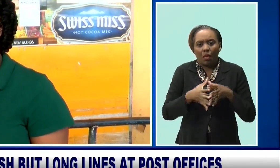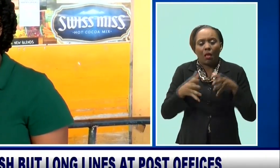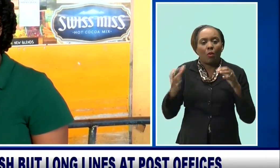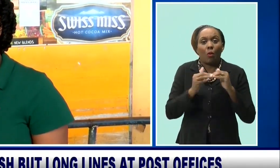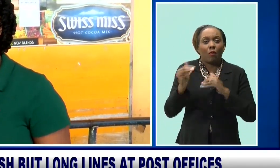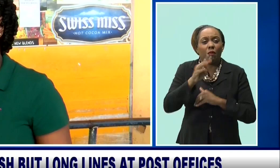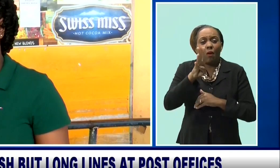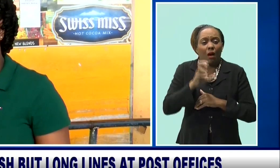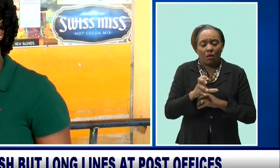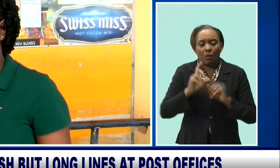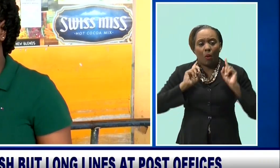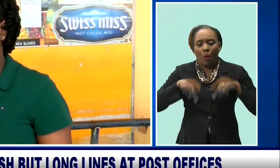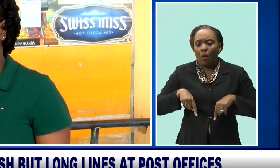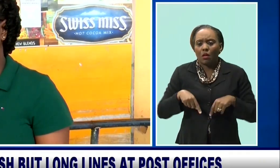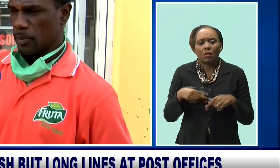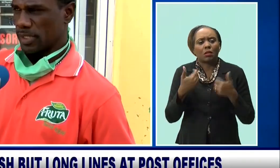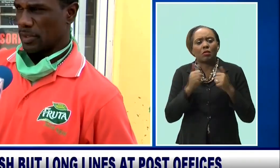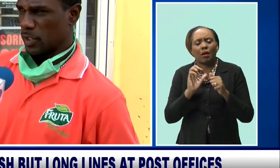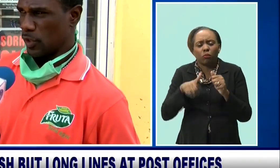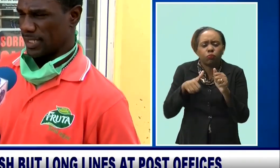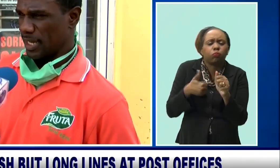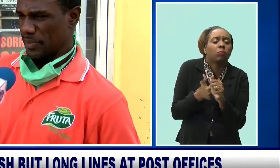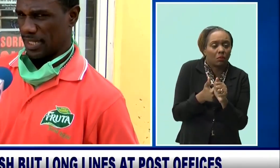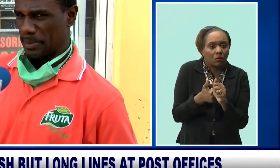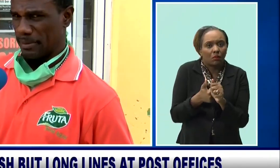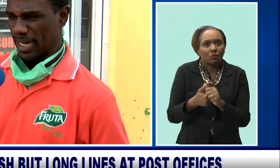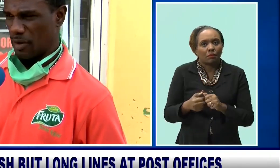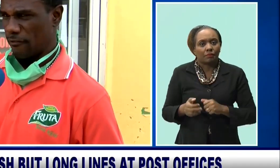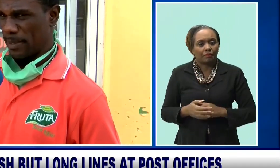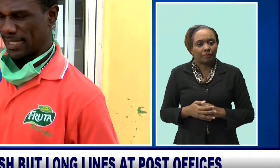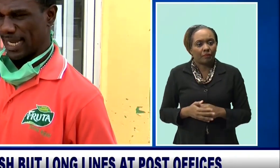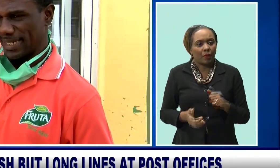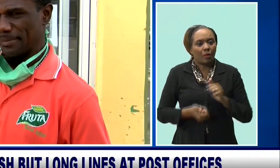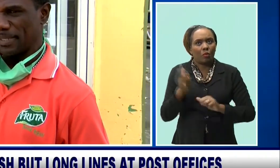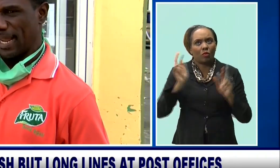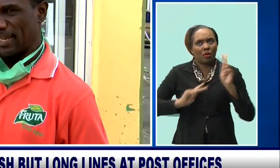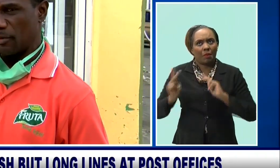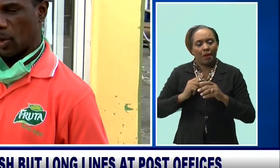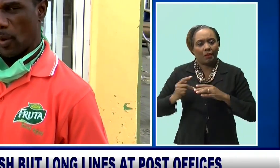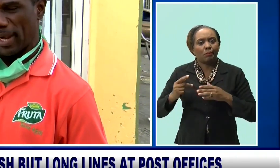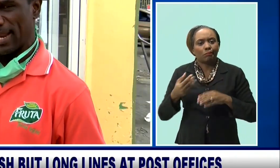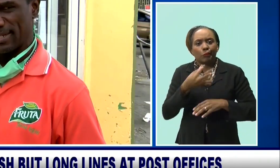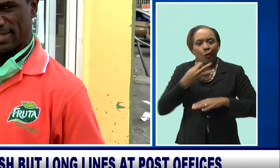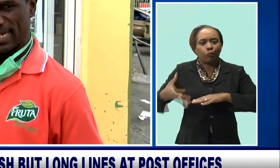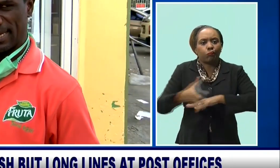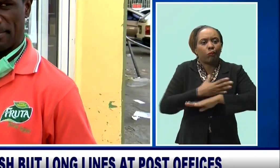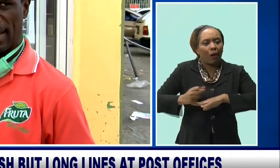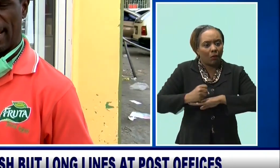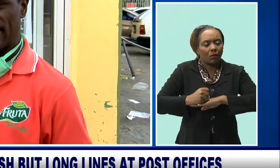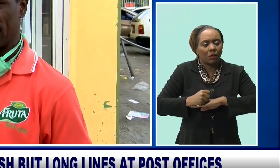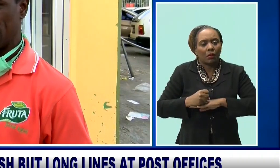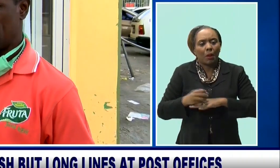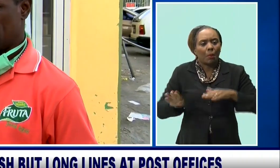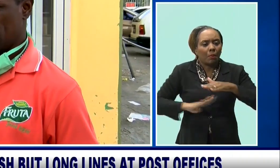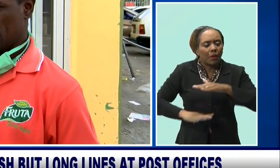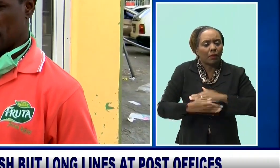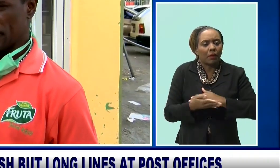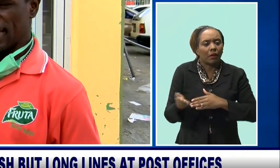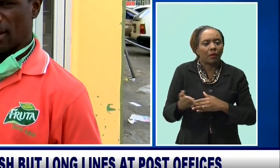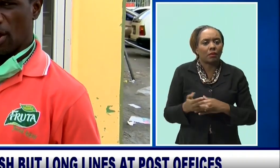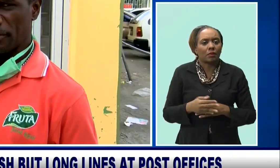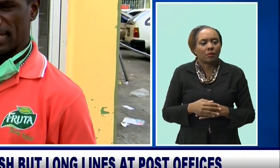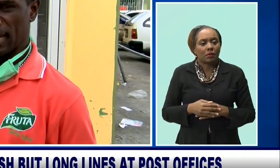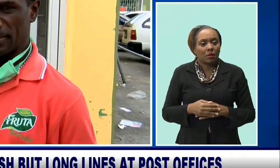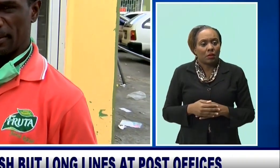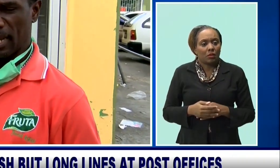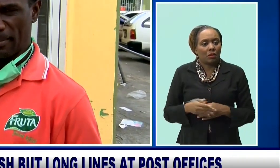that are coming in. So we're trying to keep up with that. Most households now seem to be running out of basic items that they require at this time, and